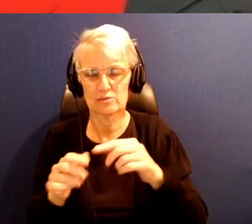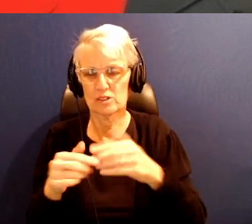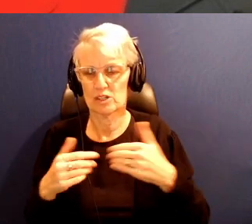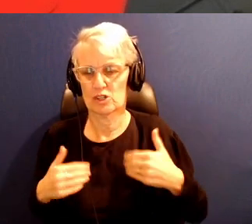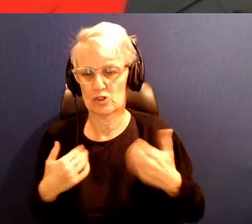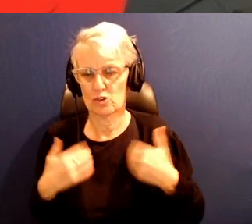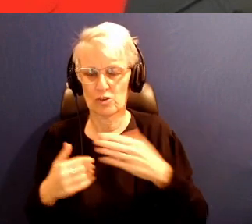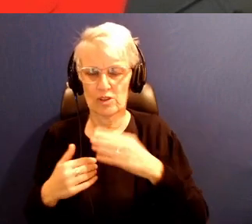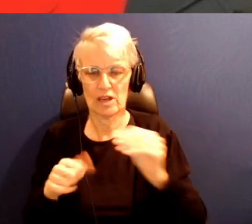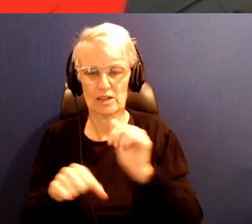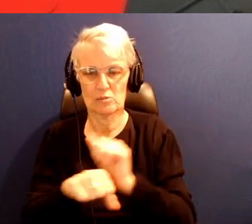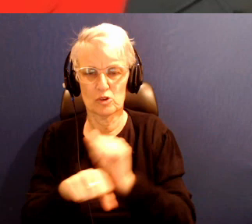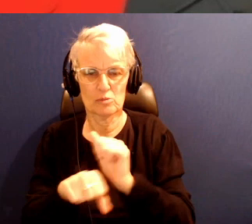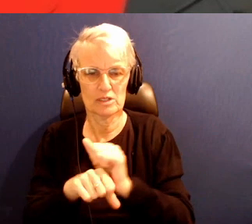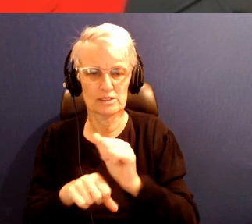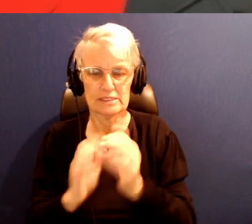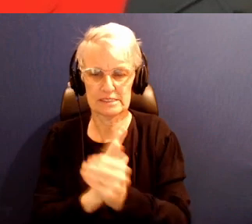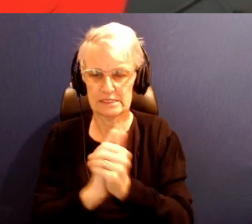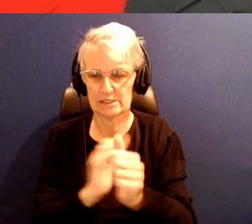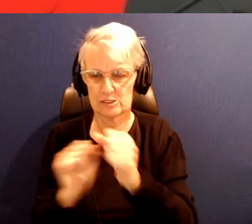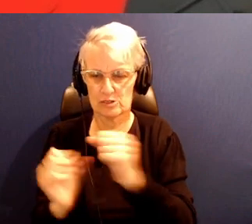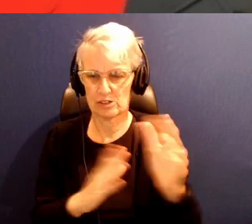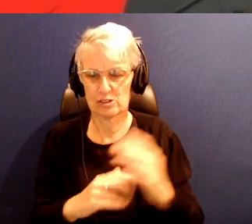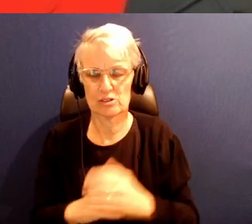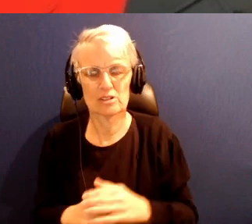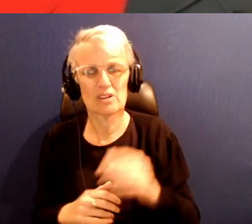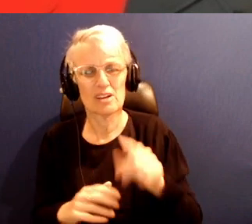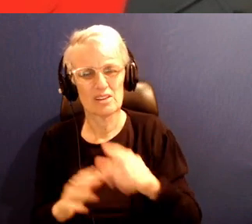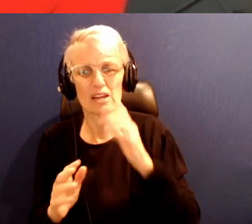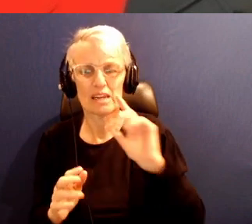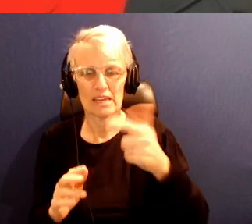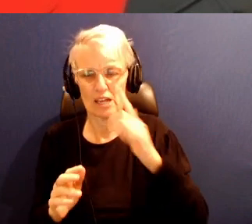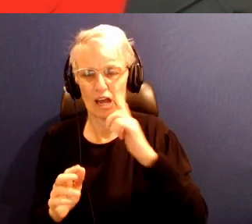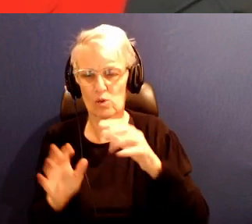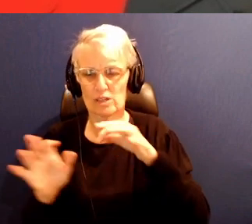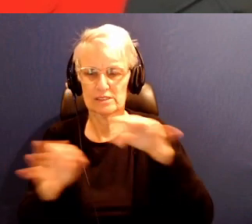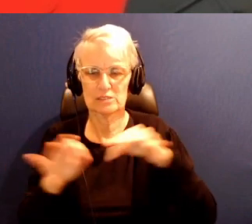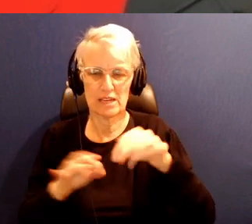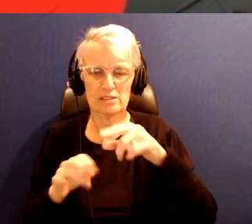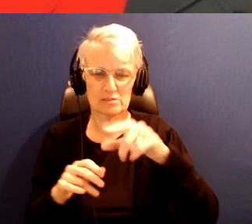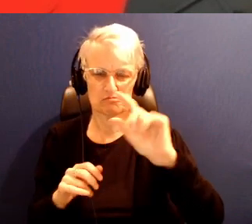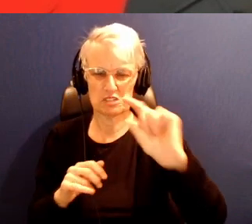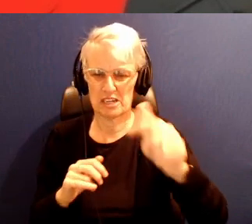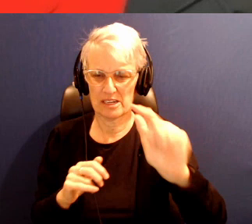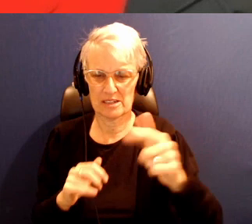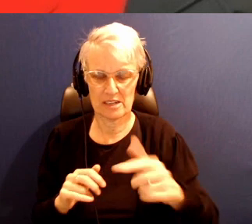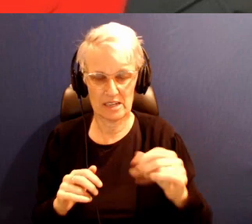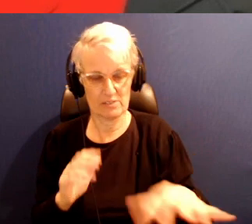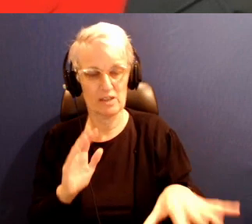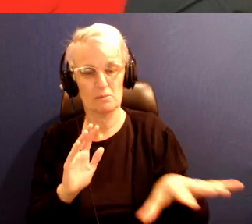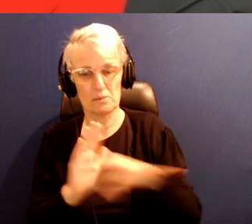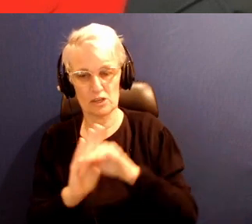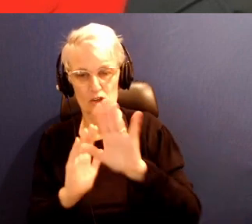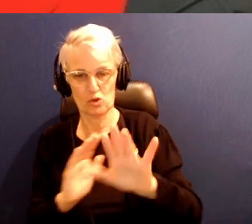report to the Youth Employment and Skills Strategy. Those indicators will be shared later with the applicants whose proposals